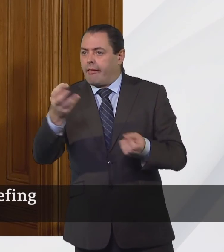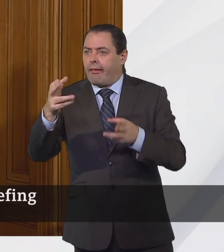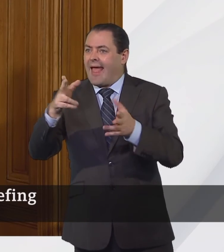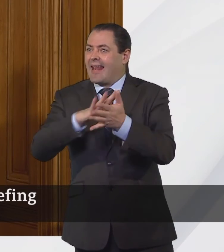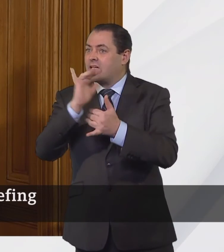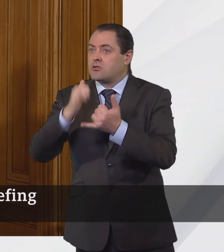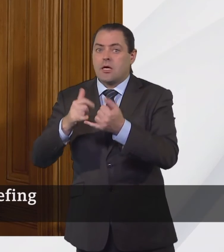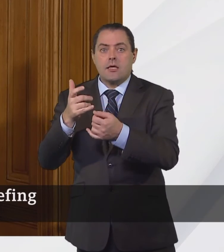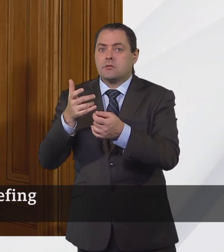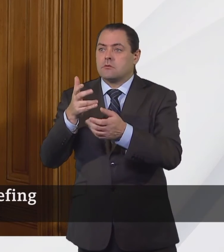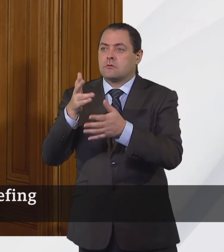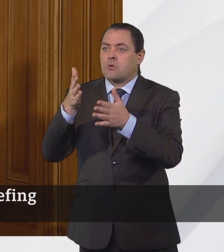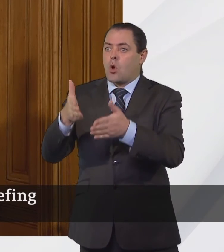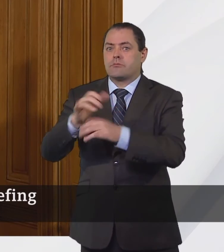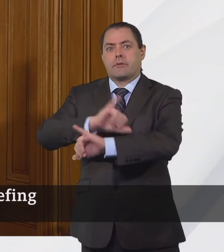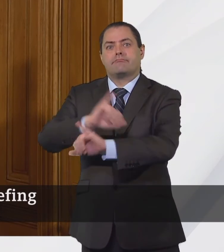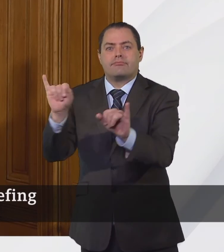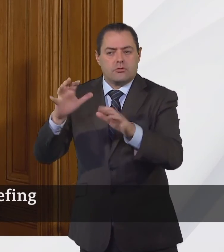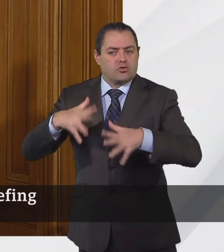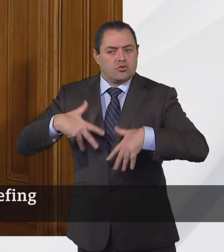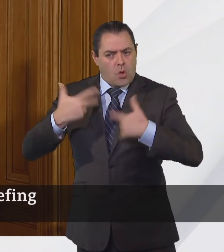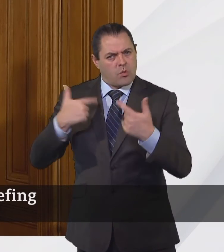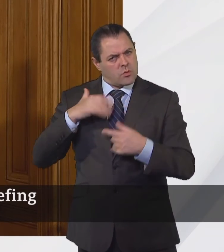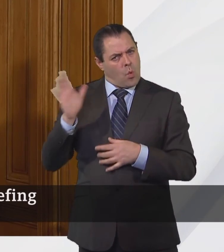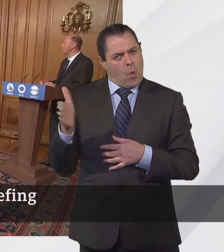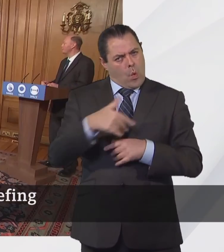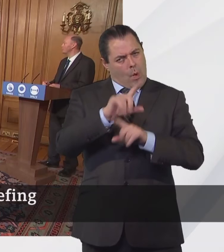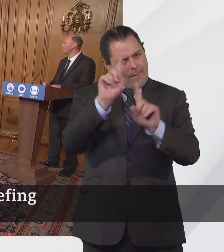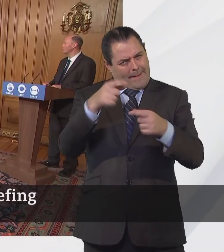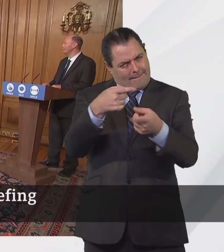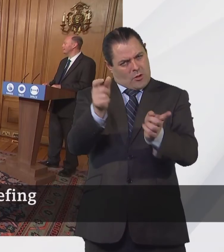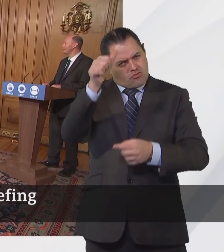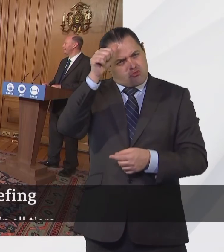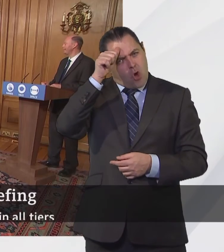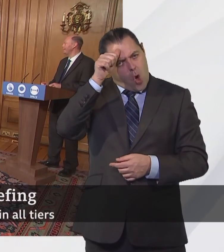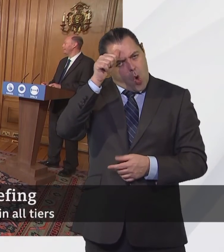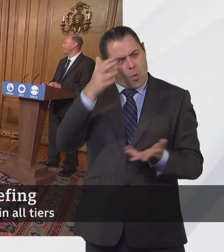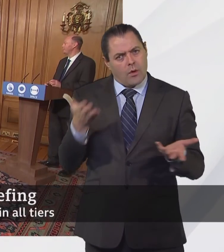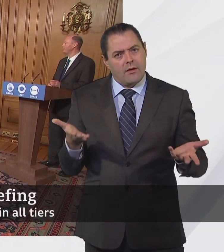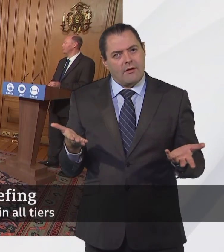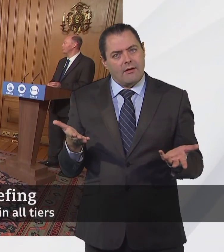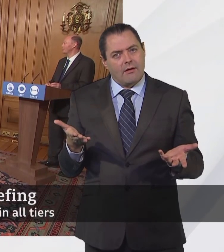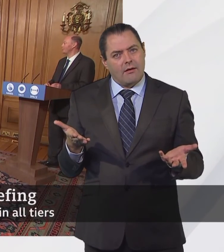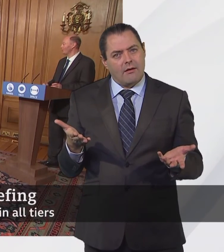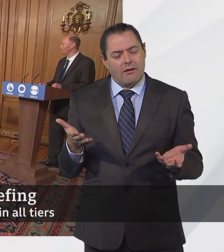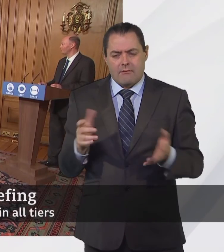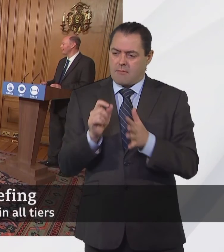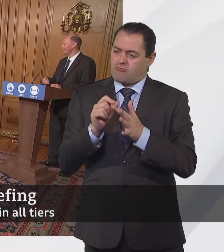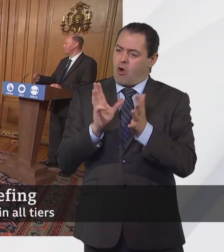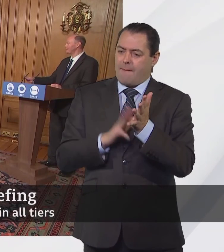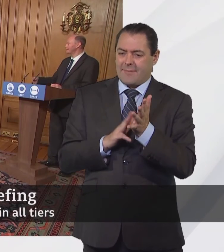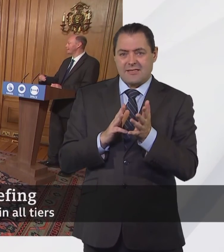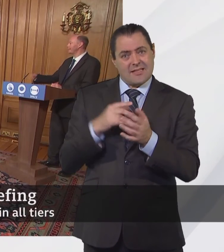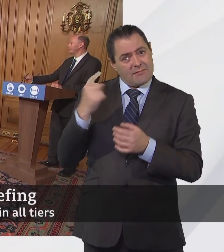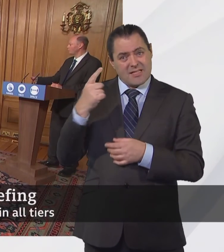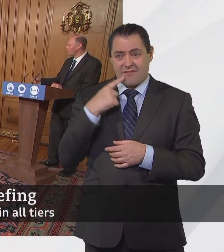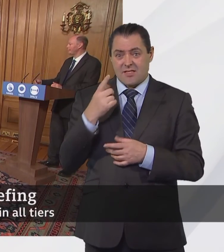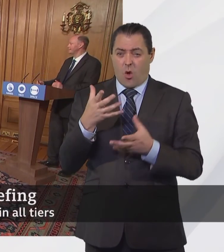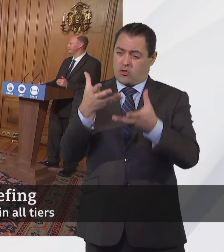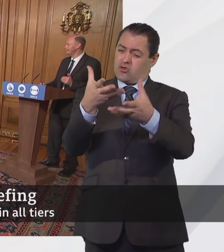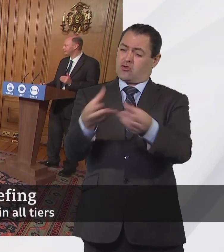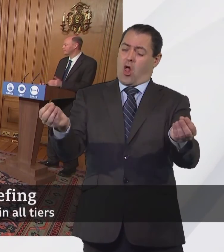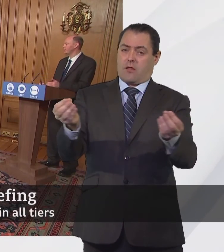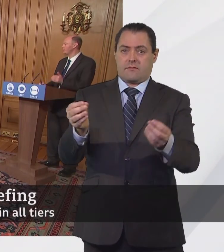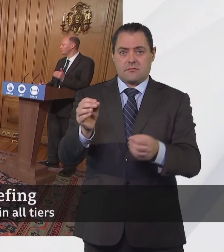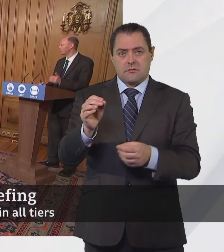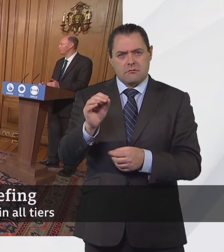change that. They do need to understand the points that Patrick's making, but the Prime Minister has not been saying this is just solved. He's been saying,